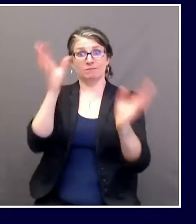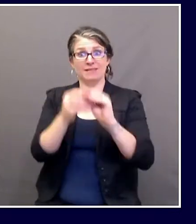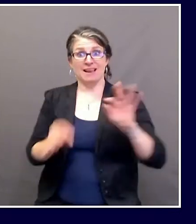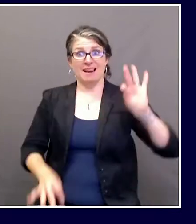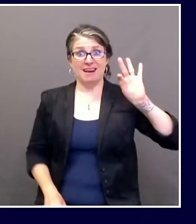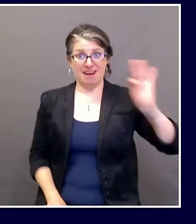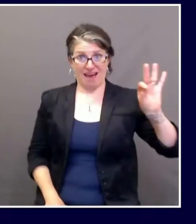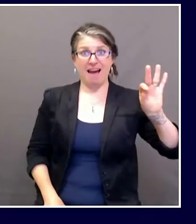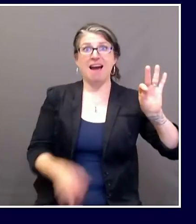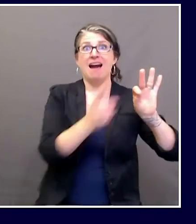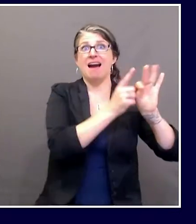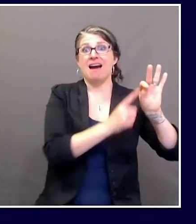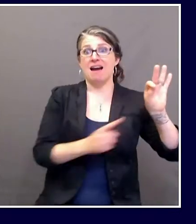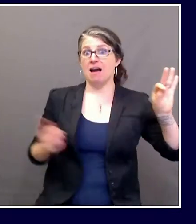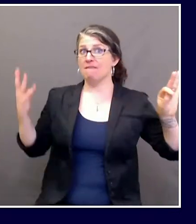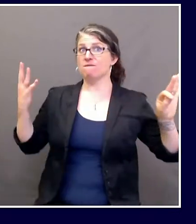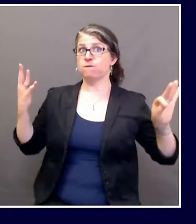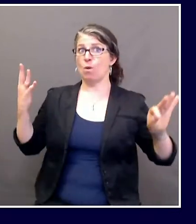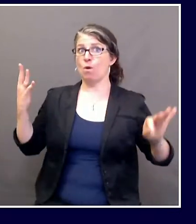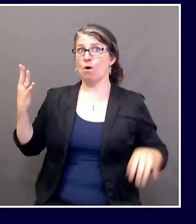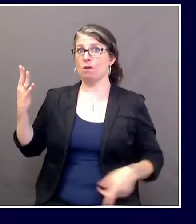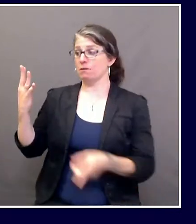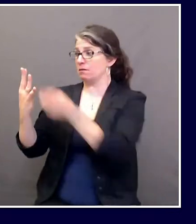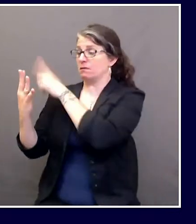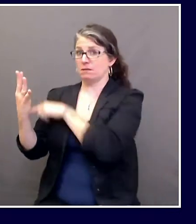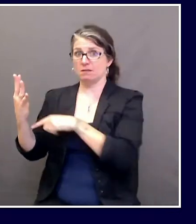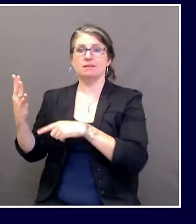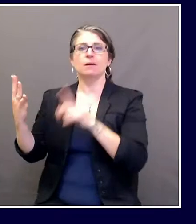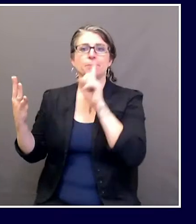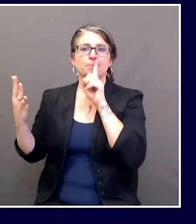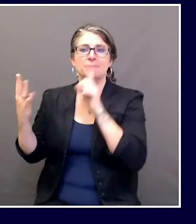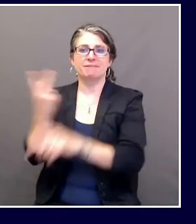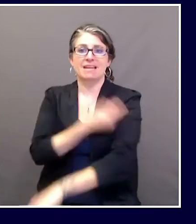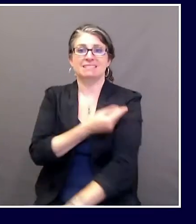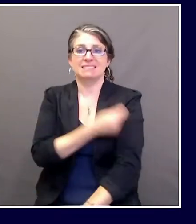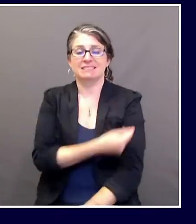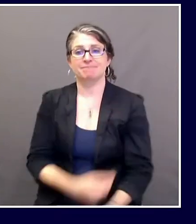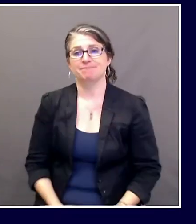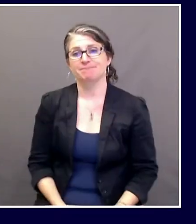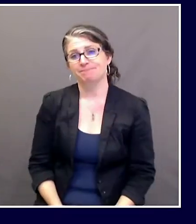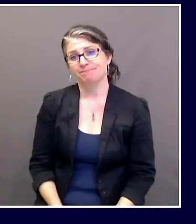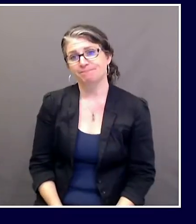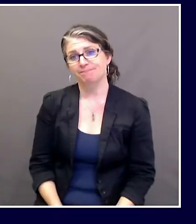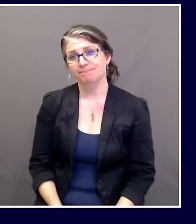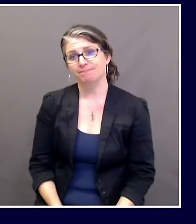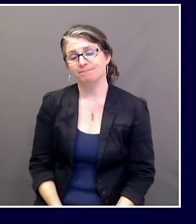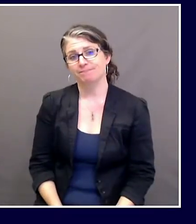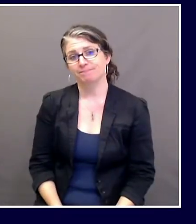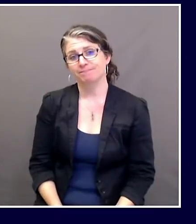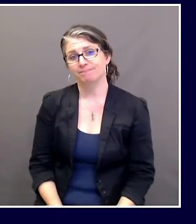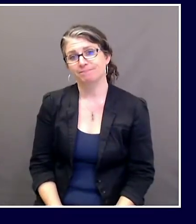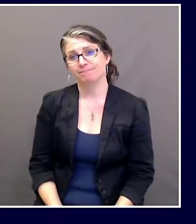All 4 of those hospital staff members have been unvaccinated to date.